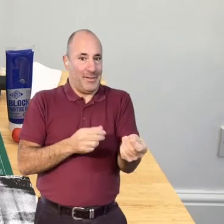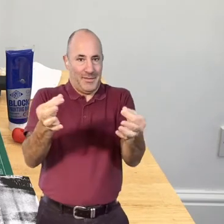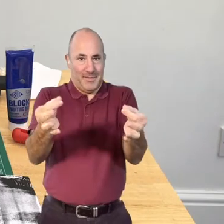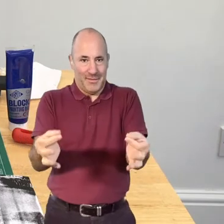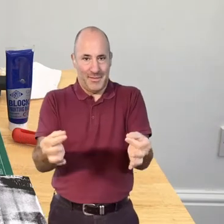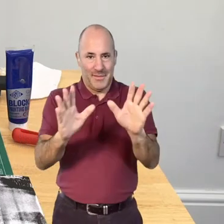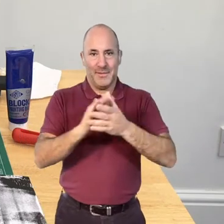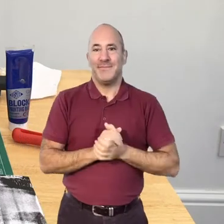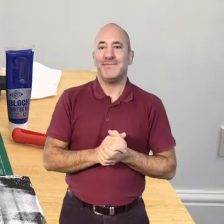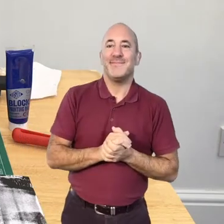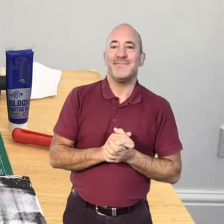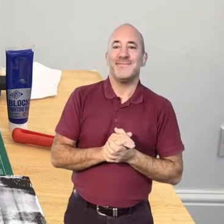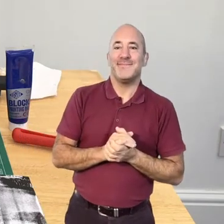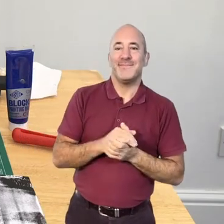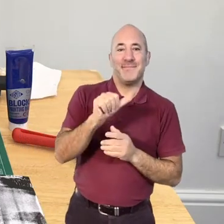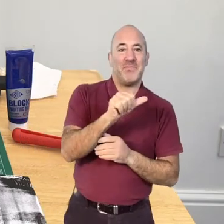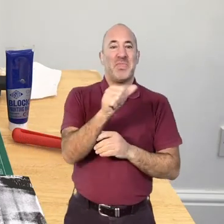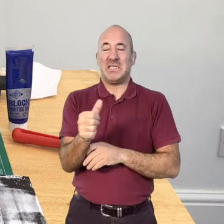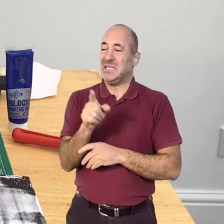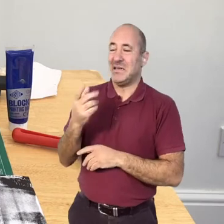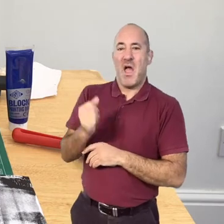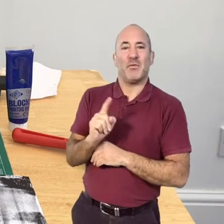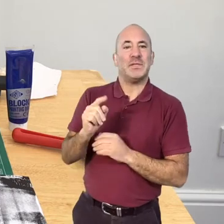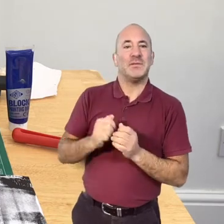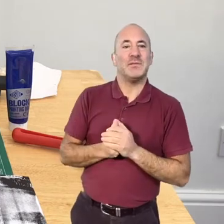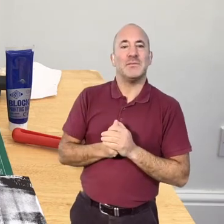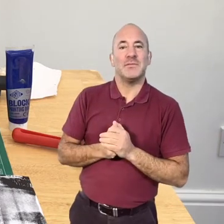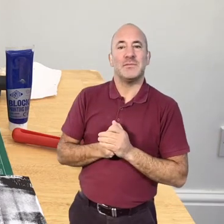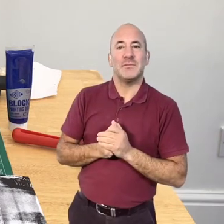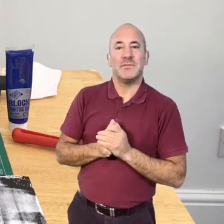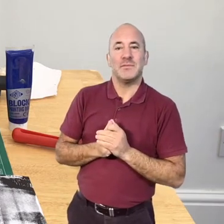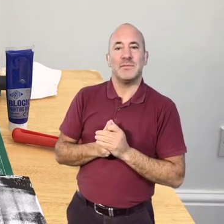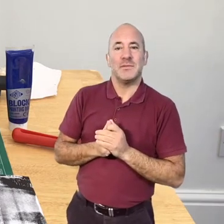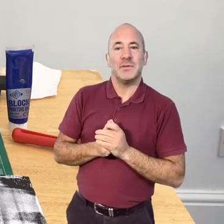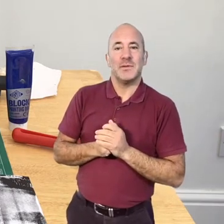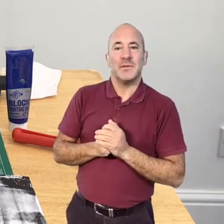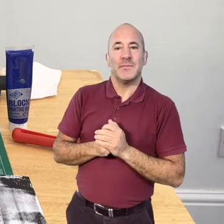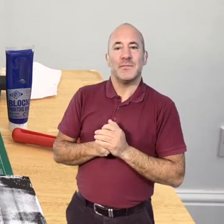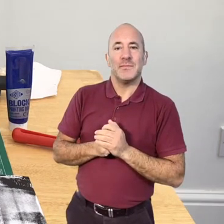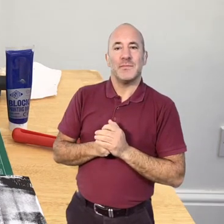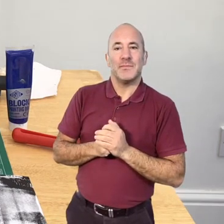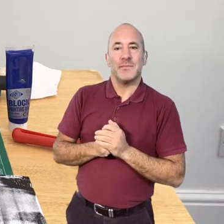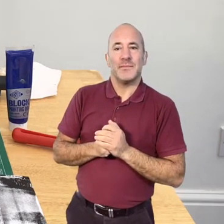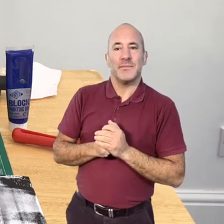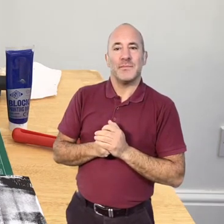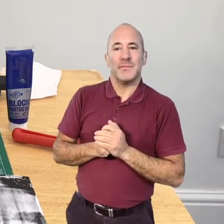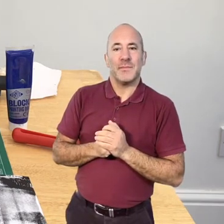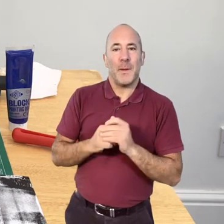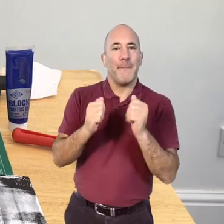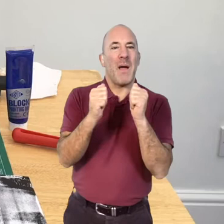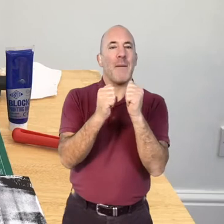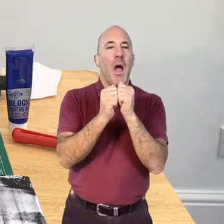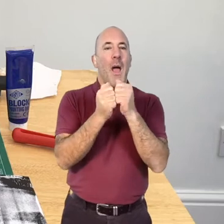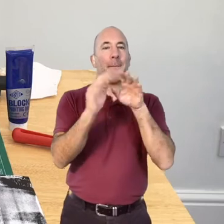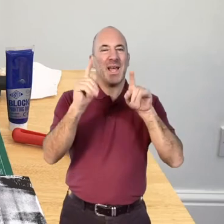and that's my dried leaf. And then the other thing I've got is this is